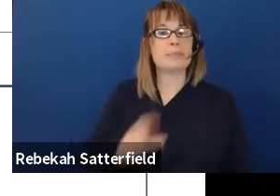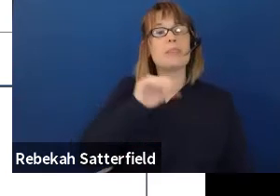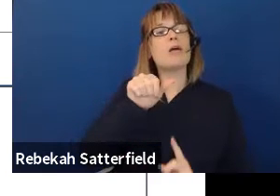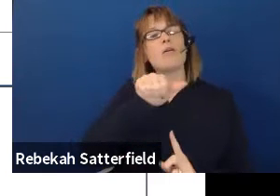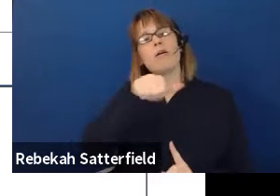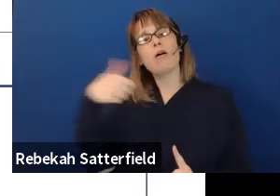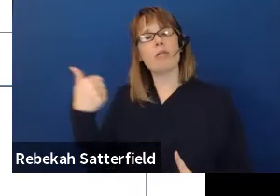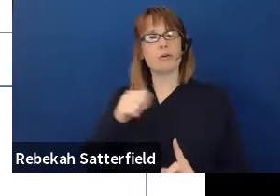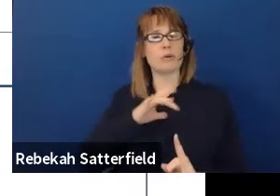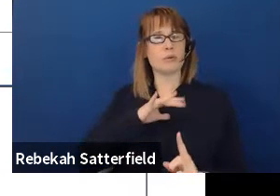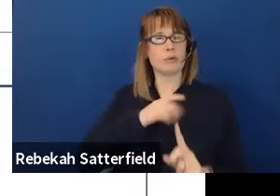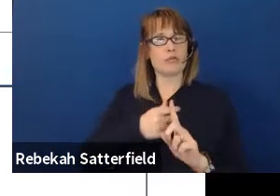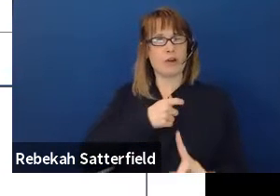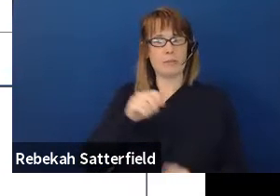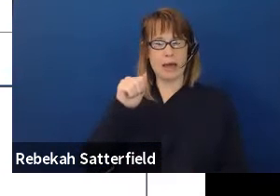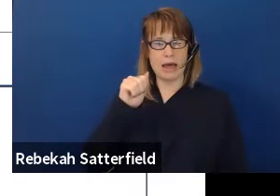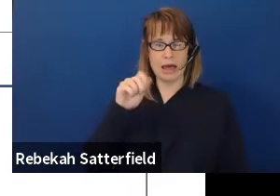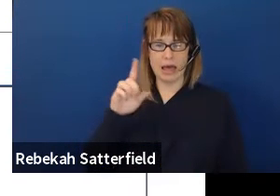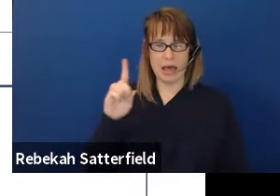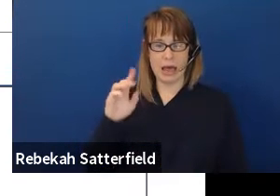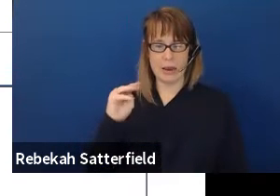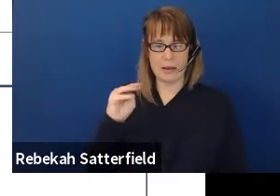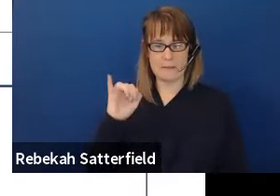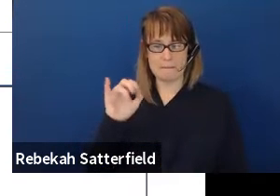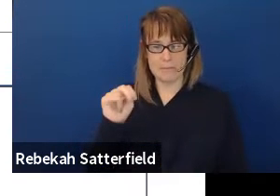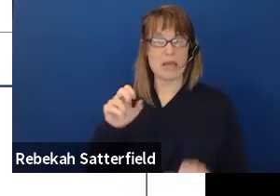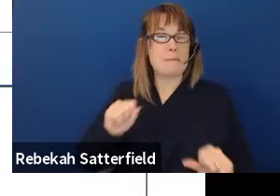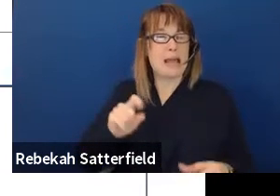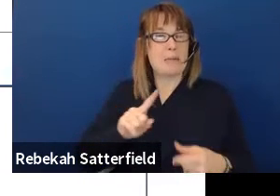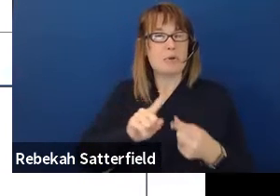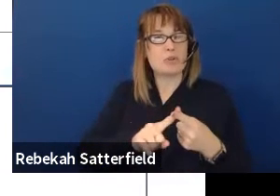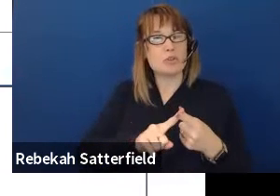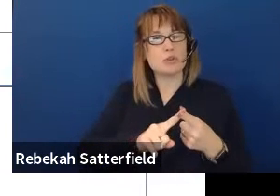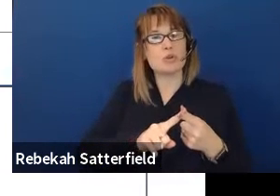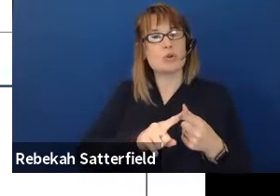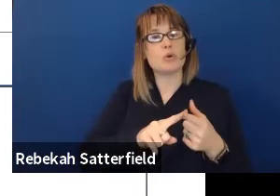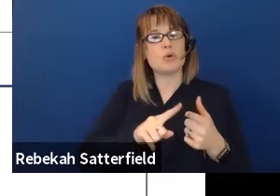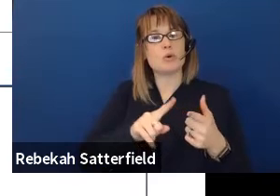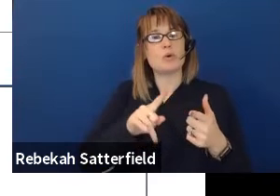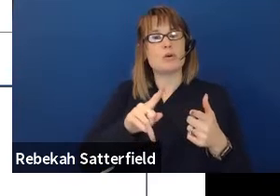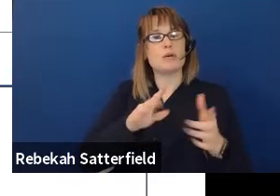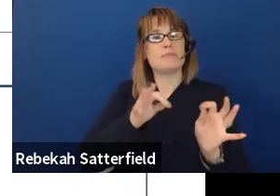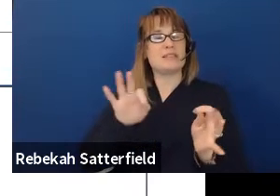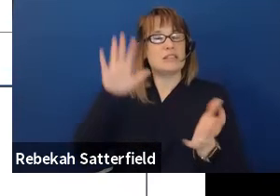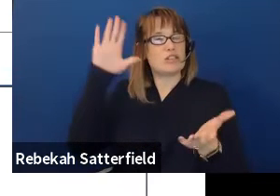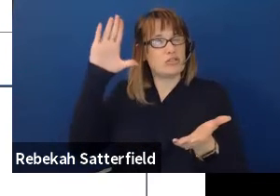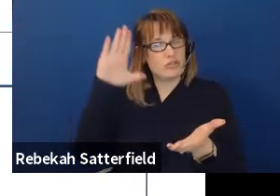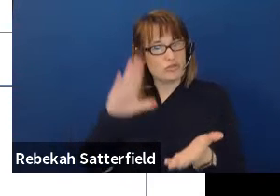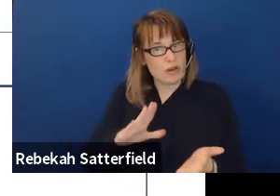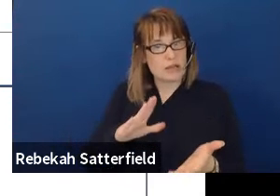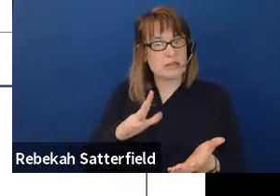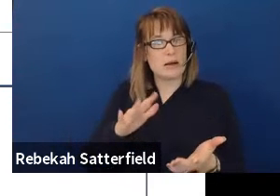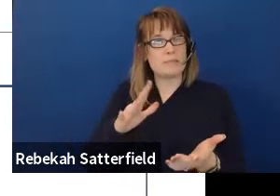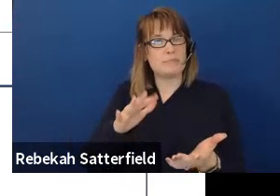the administrator side is being able to just track patient engagement and staff utilization, as well as just gaining